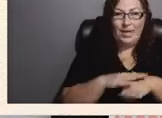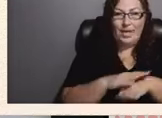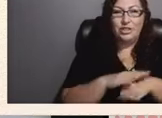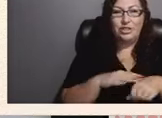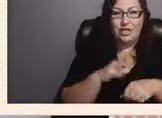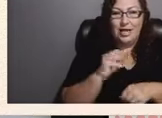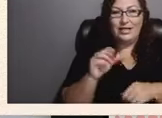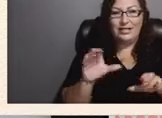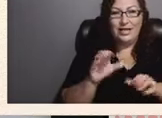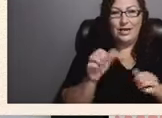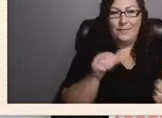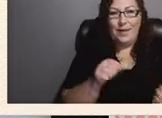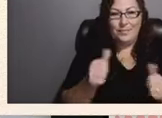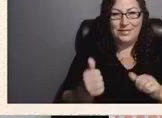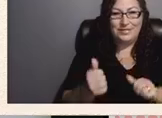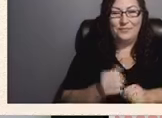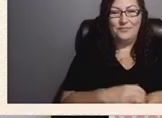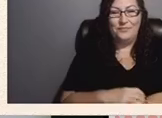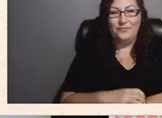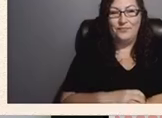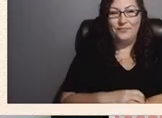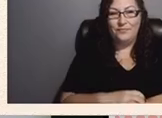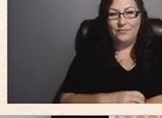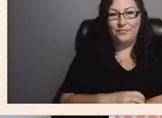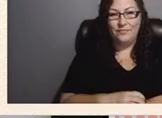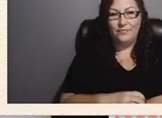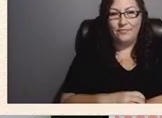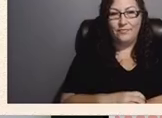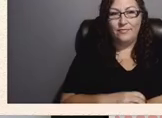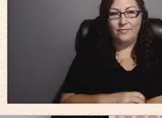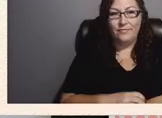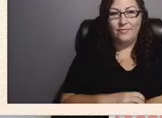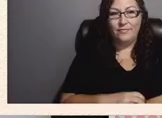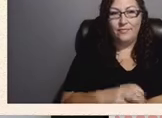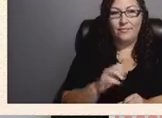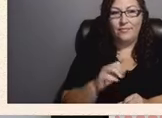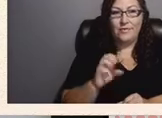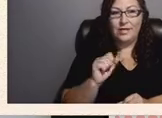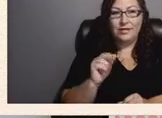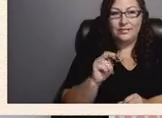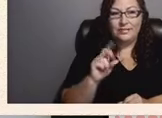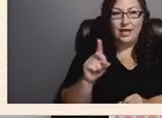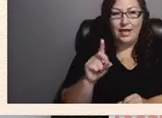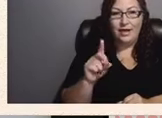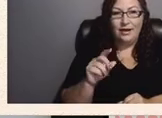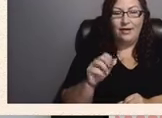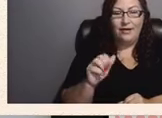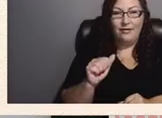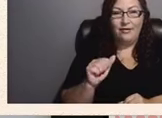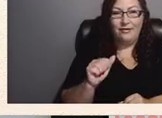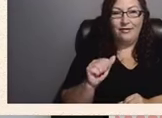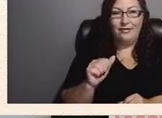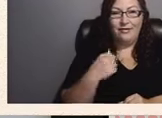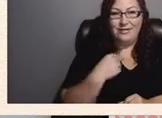And so they all out there in the sand. I'm like, I'm not going out there and get stuck in the sand.